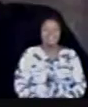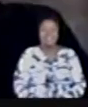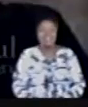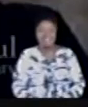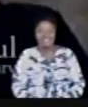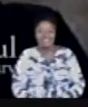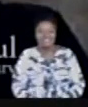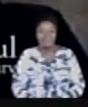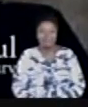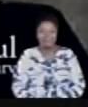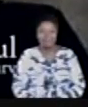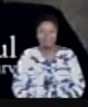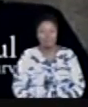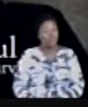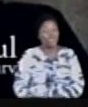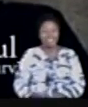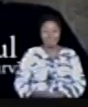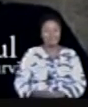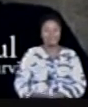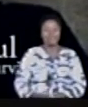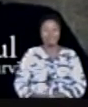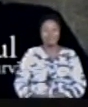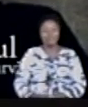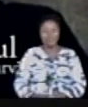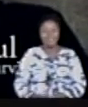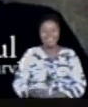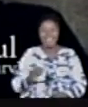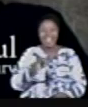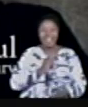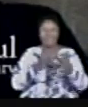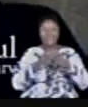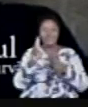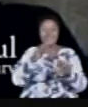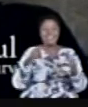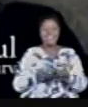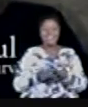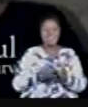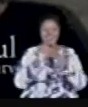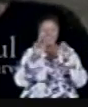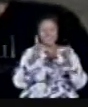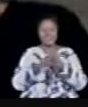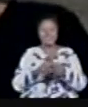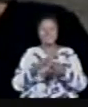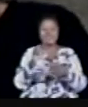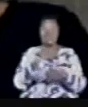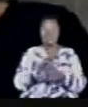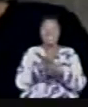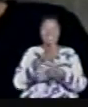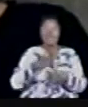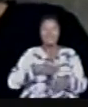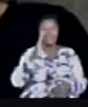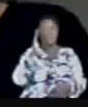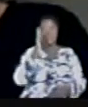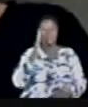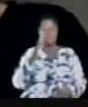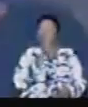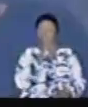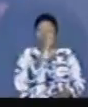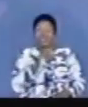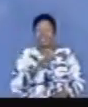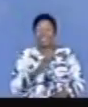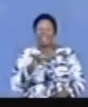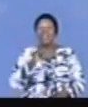me the opportunity to share my testimony. In short, I suffered a lot